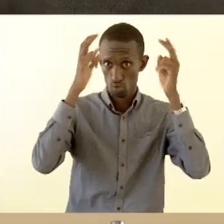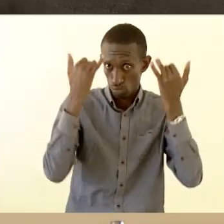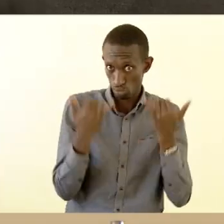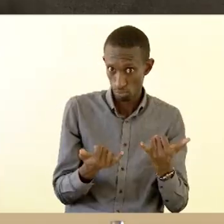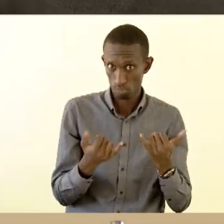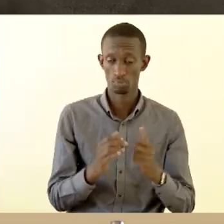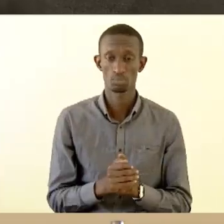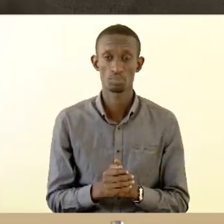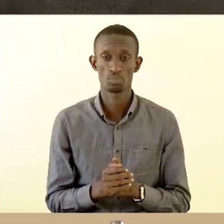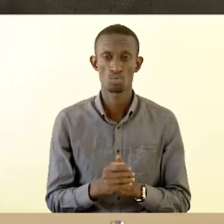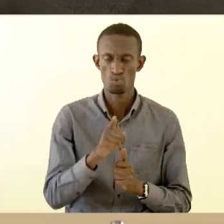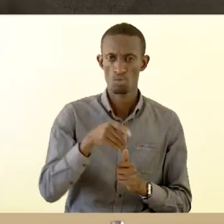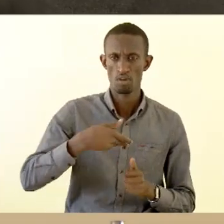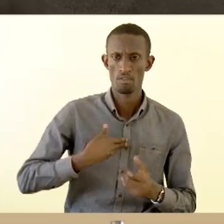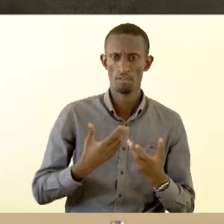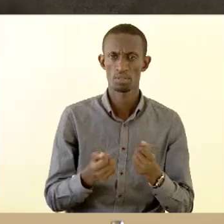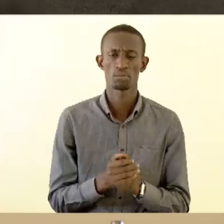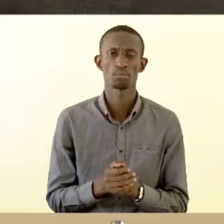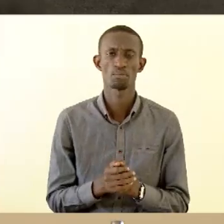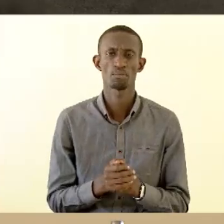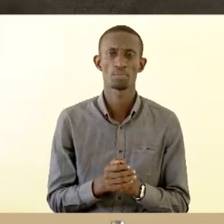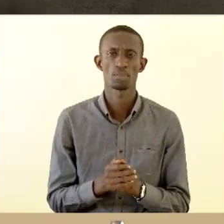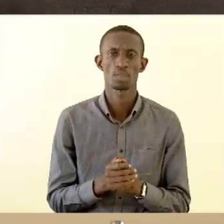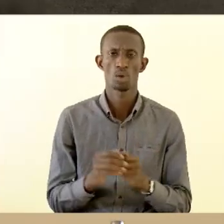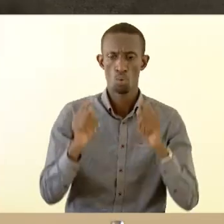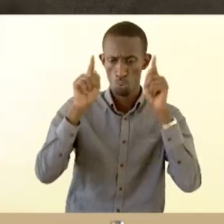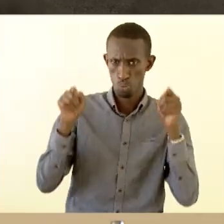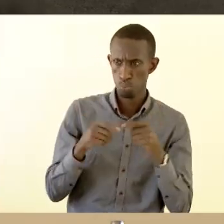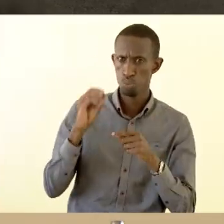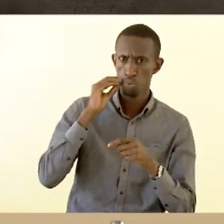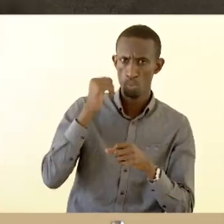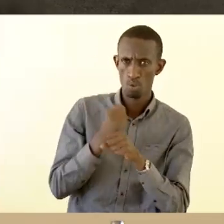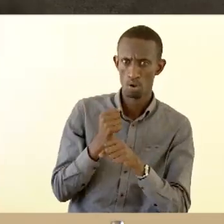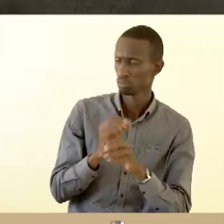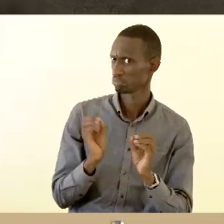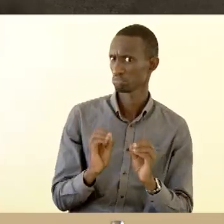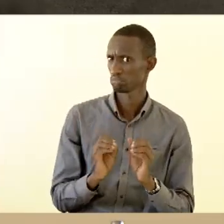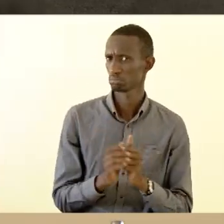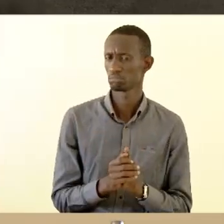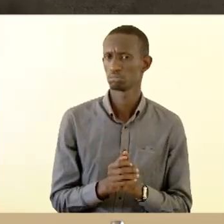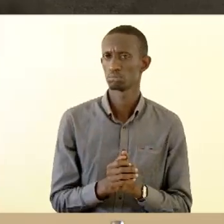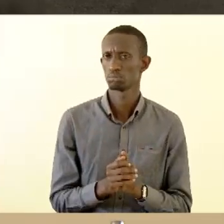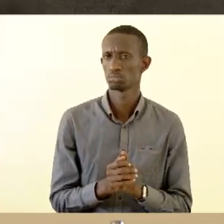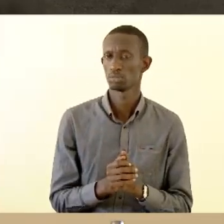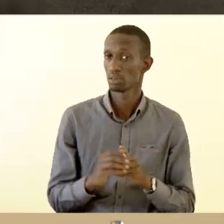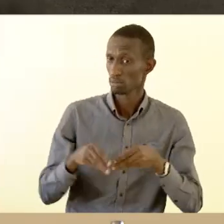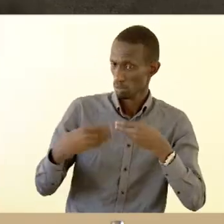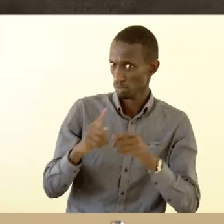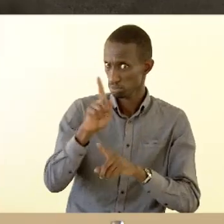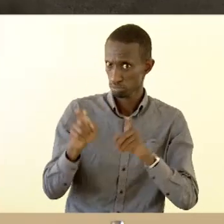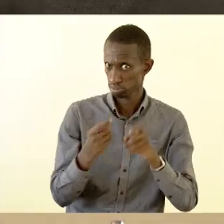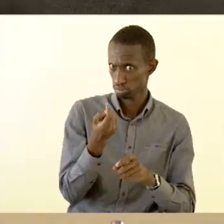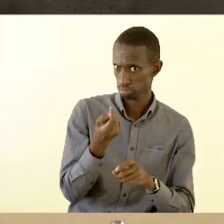have a distinct slide of the homework. So what we will do is to leave some